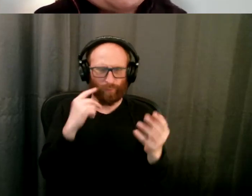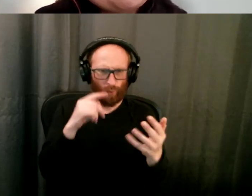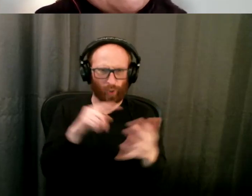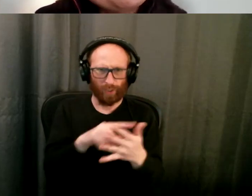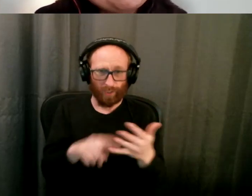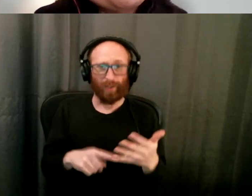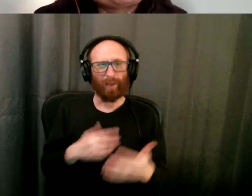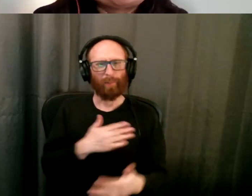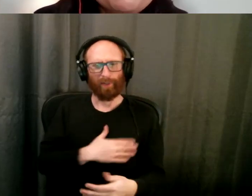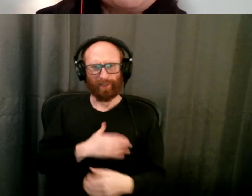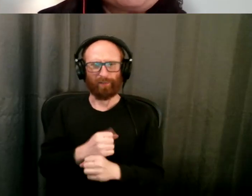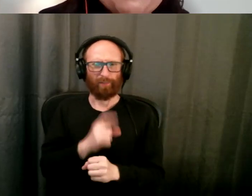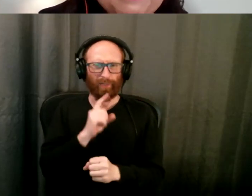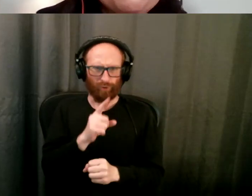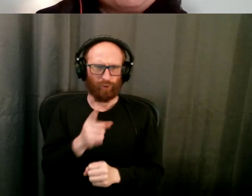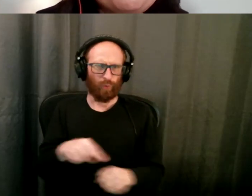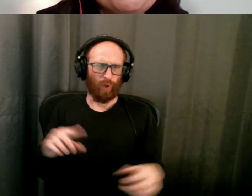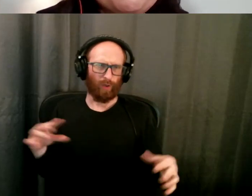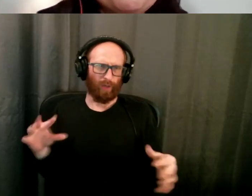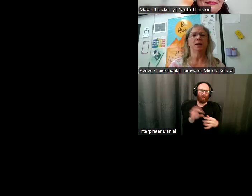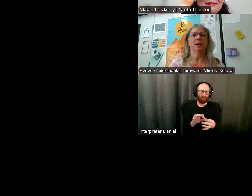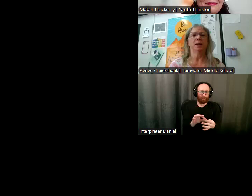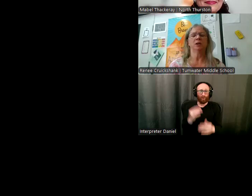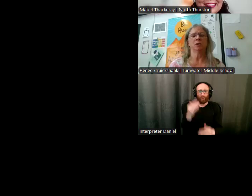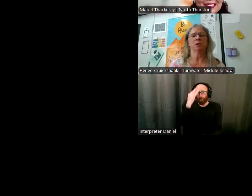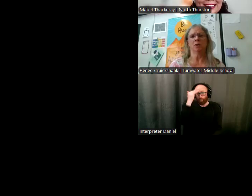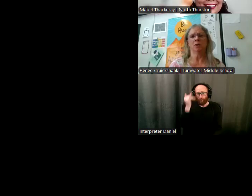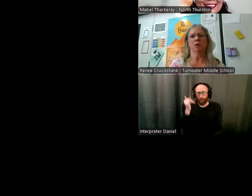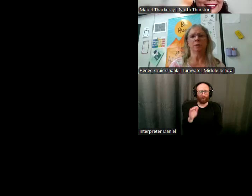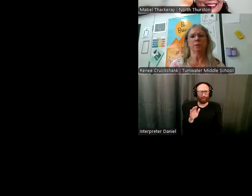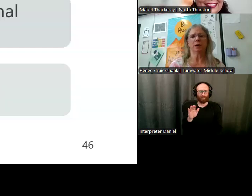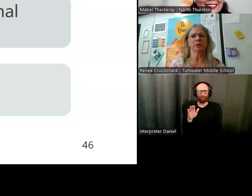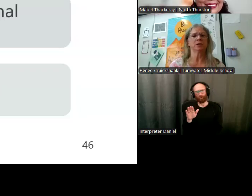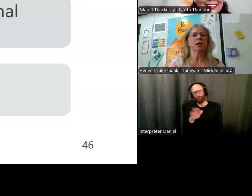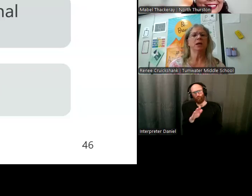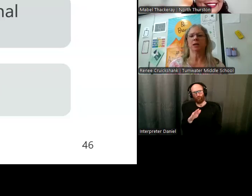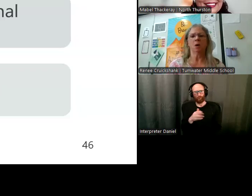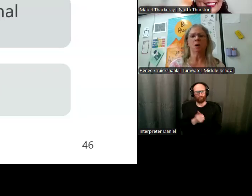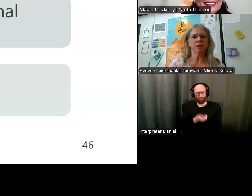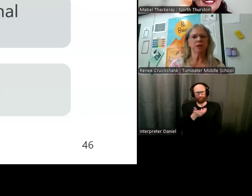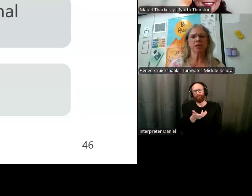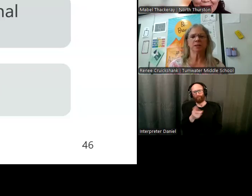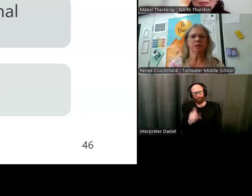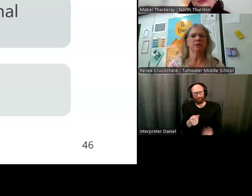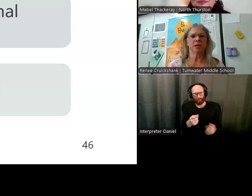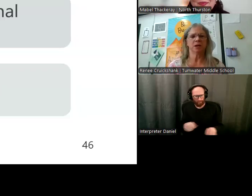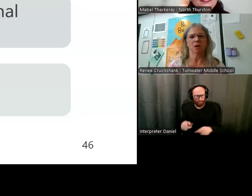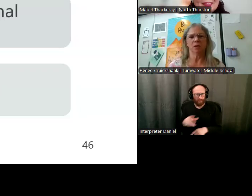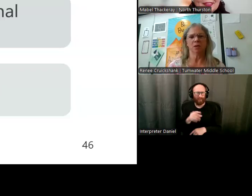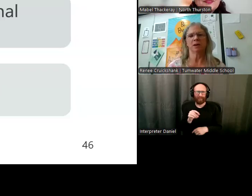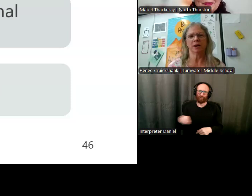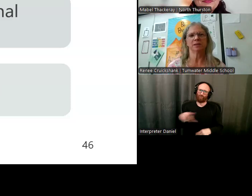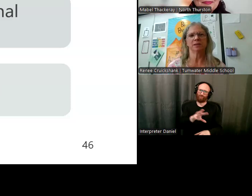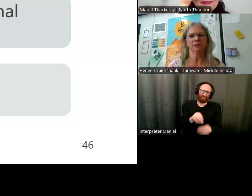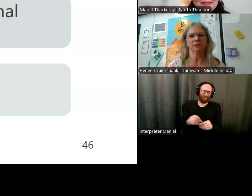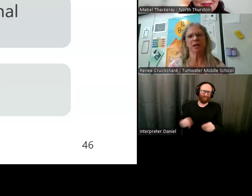make sure that you connect, because your voice needs to be heard and your involvement matters in all these kids'